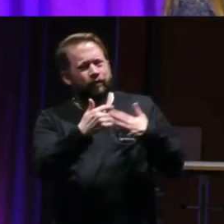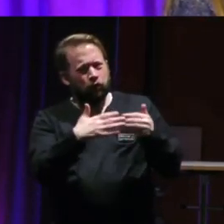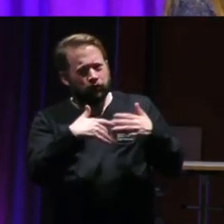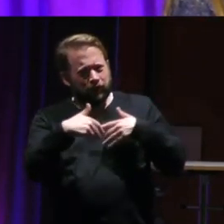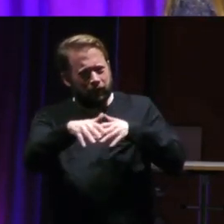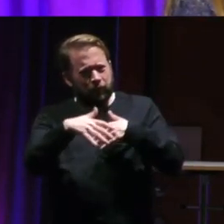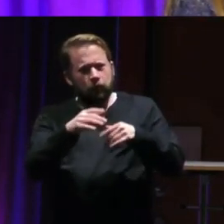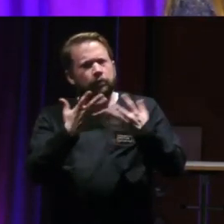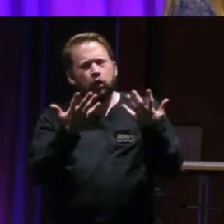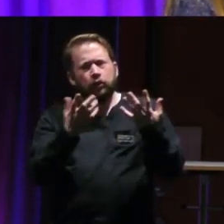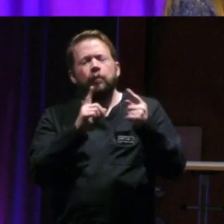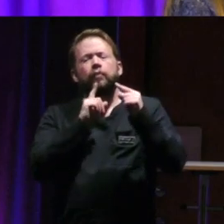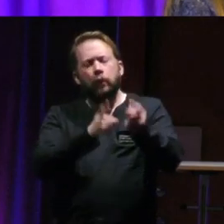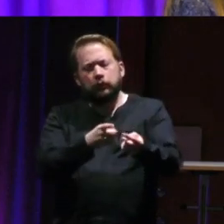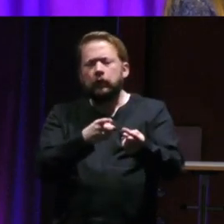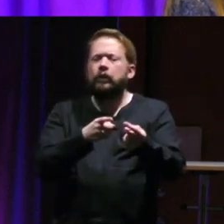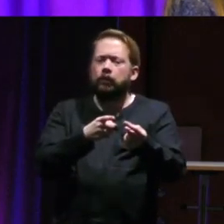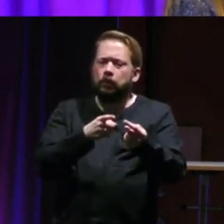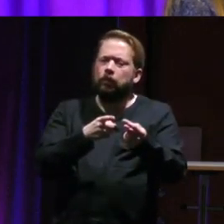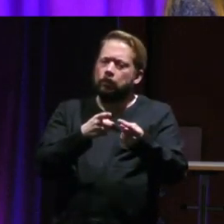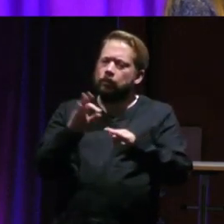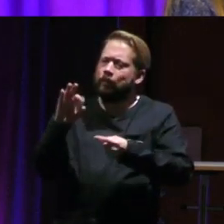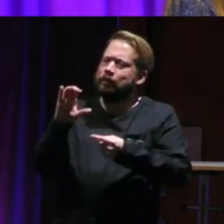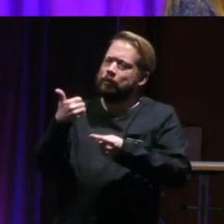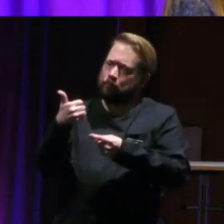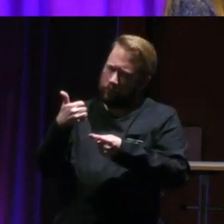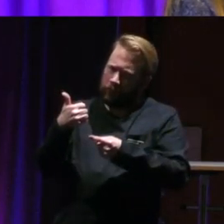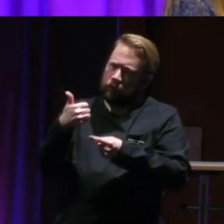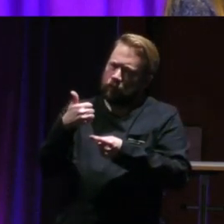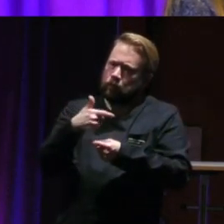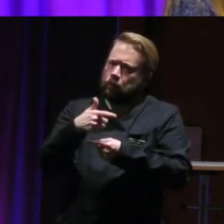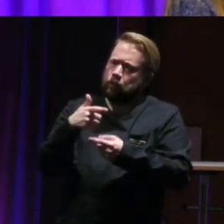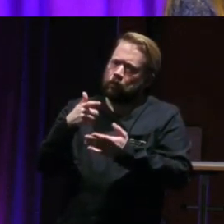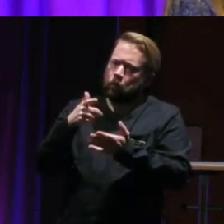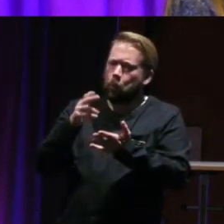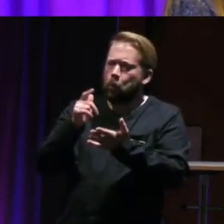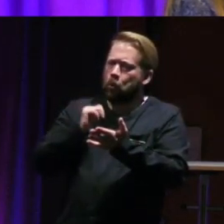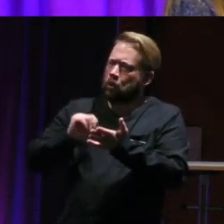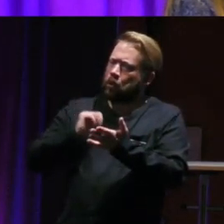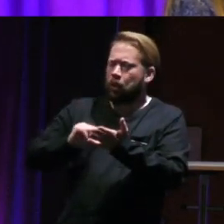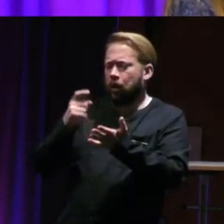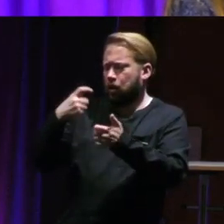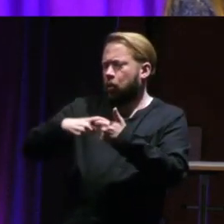torturing their children and arrest them for nothing. This is no,